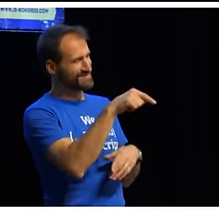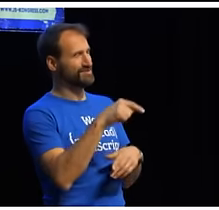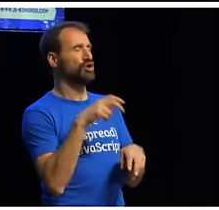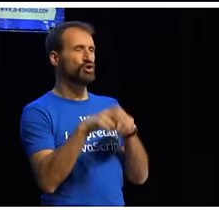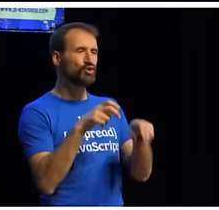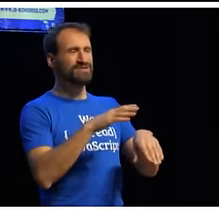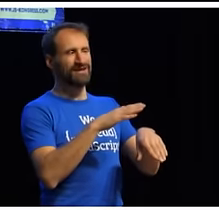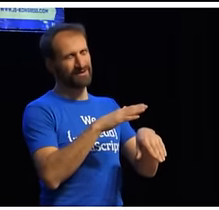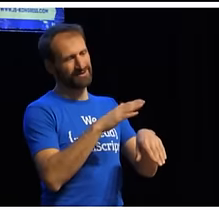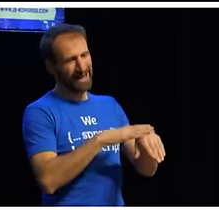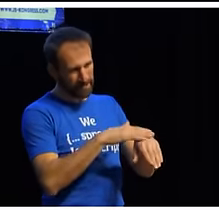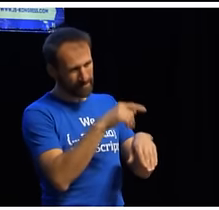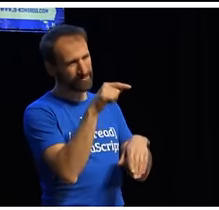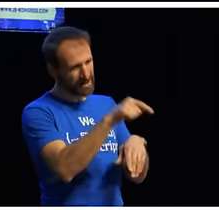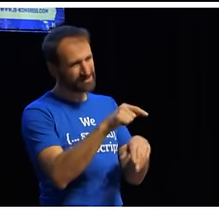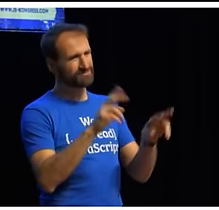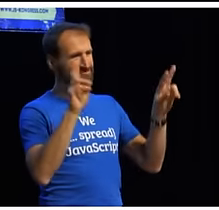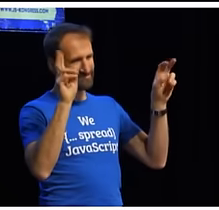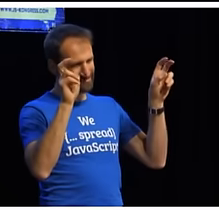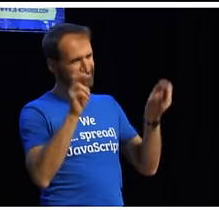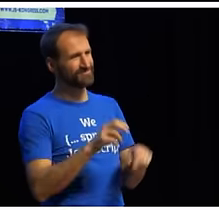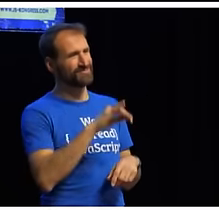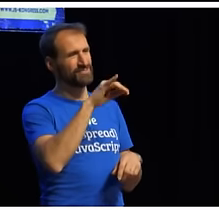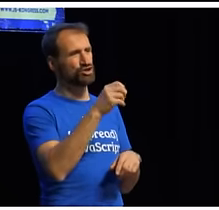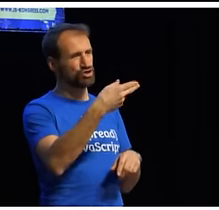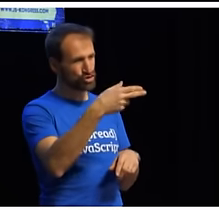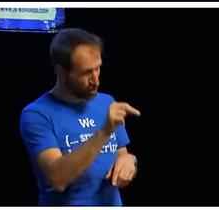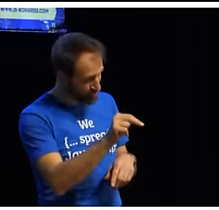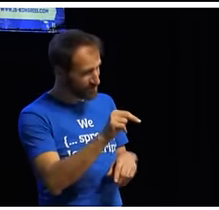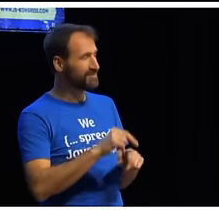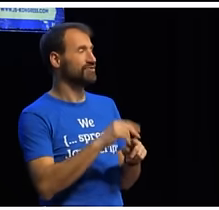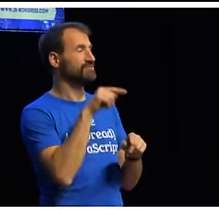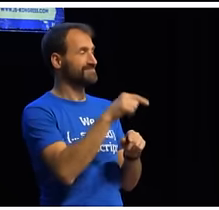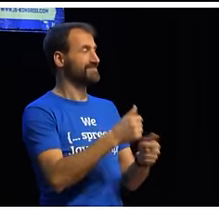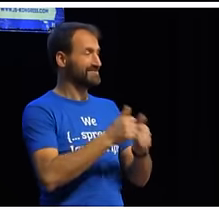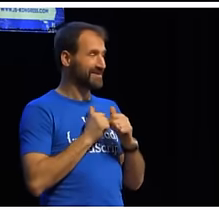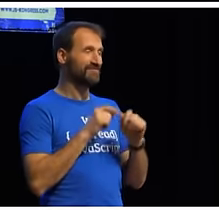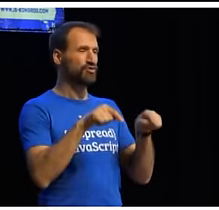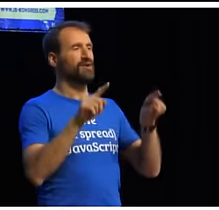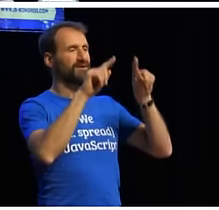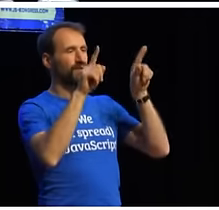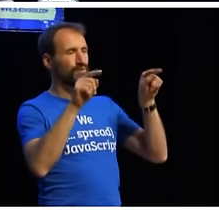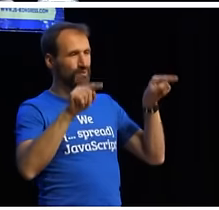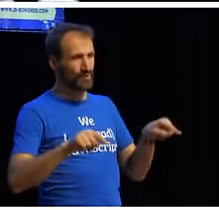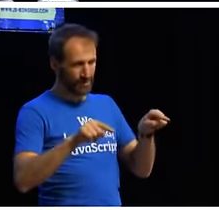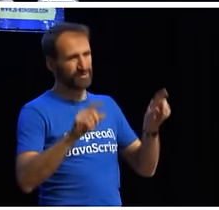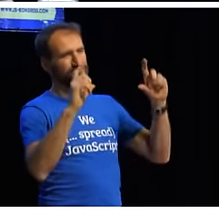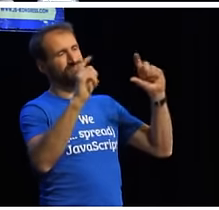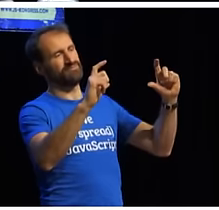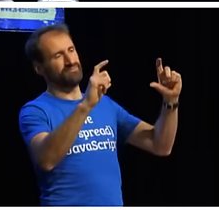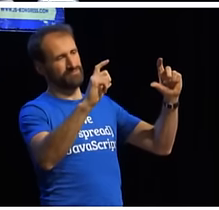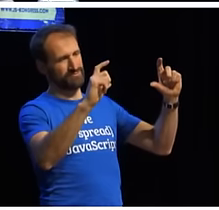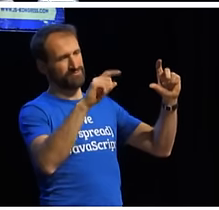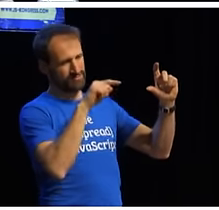the username gets replaced in the templates with the help of this curly braces. So